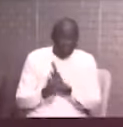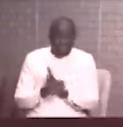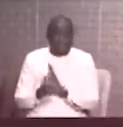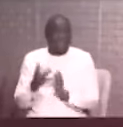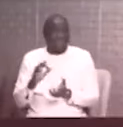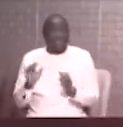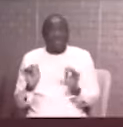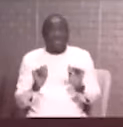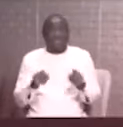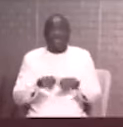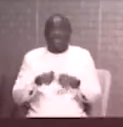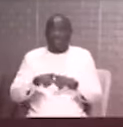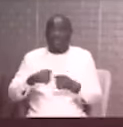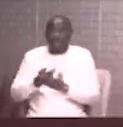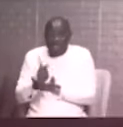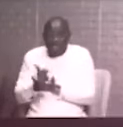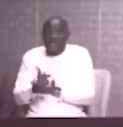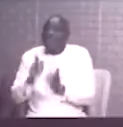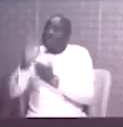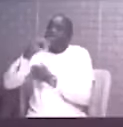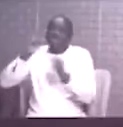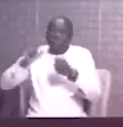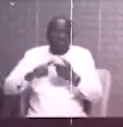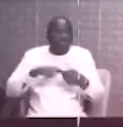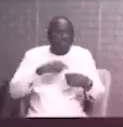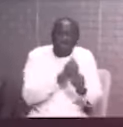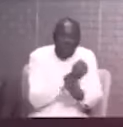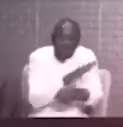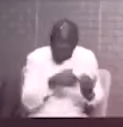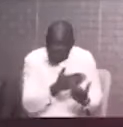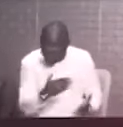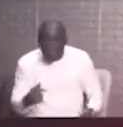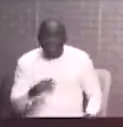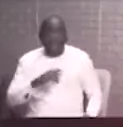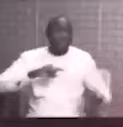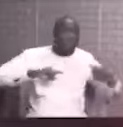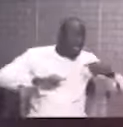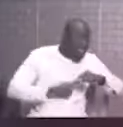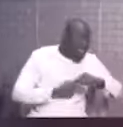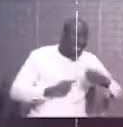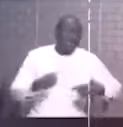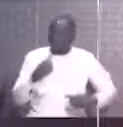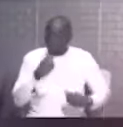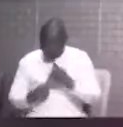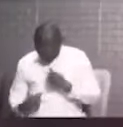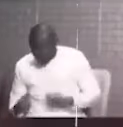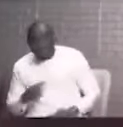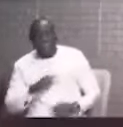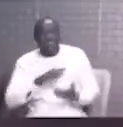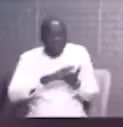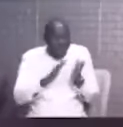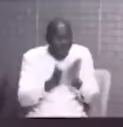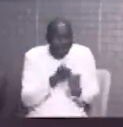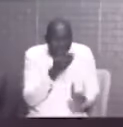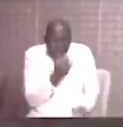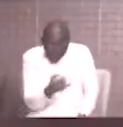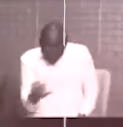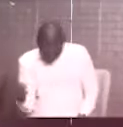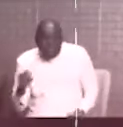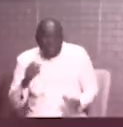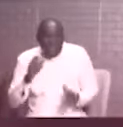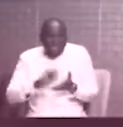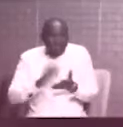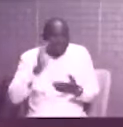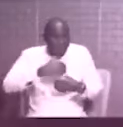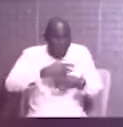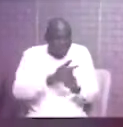is able to make all things. Your pain, your disappointment, they all become ingredients to produce something